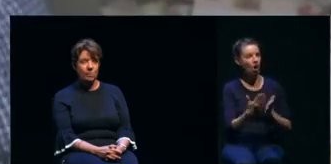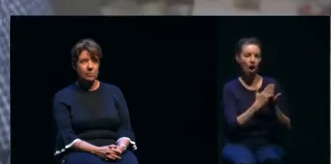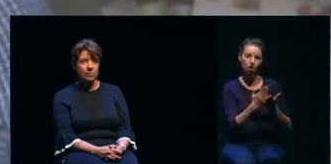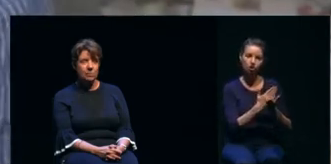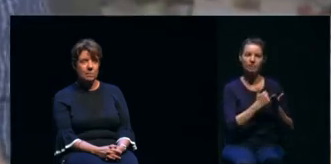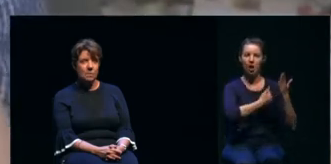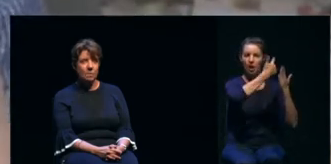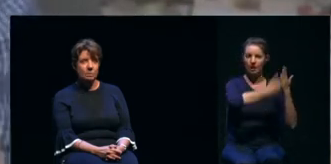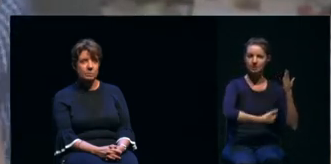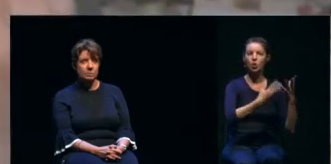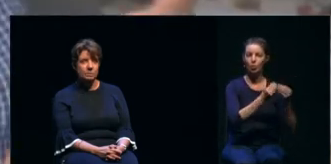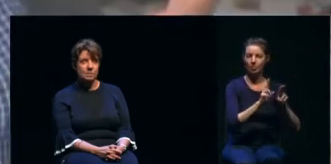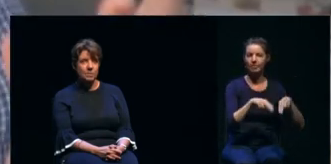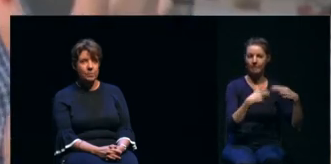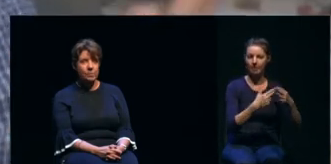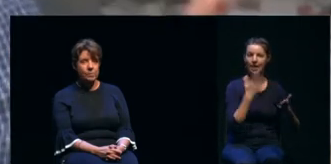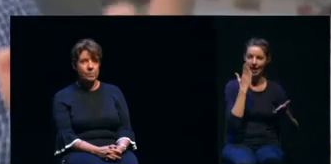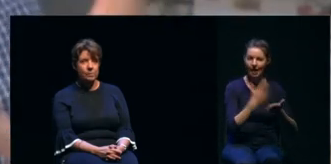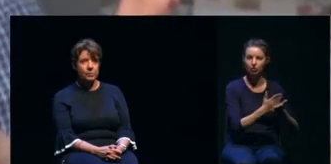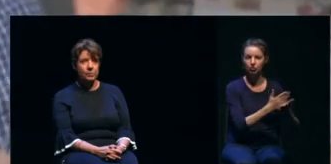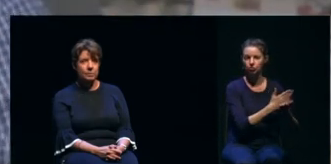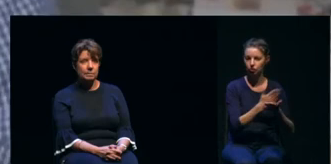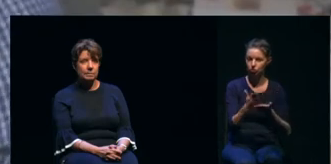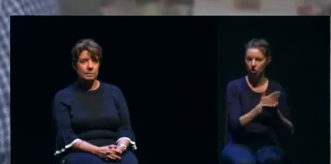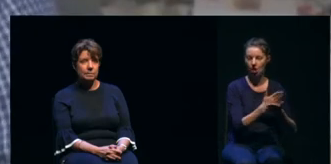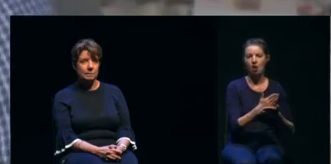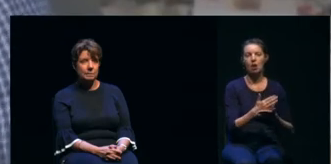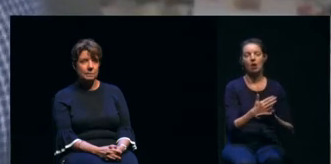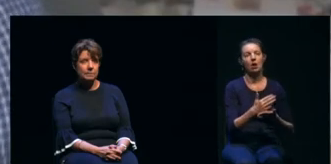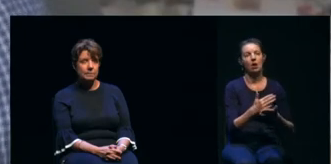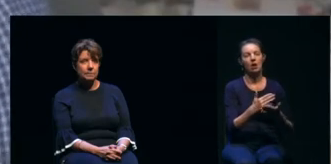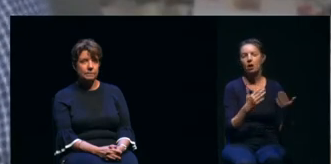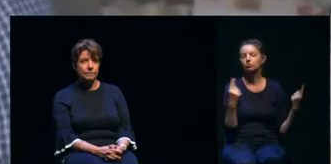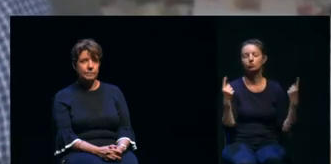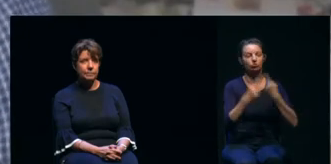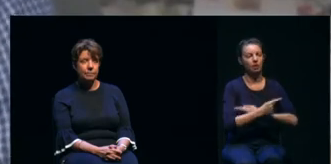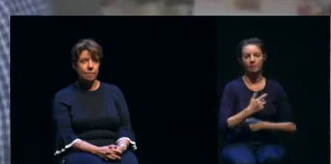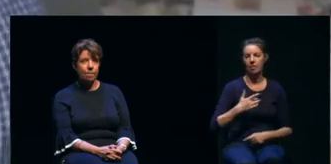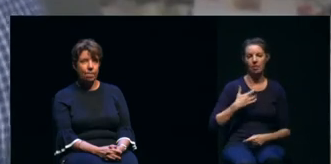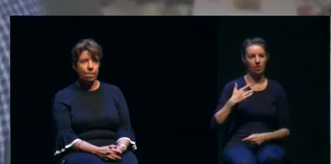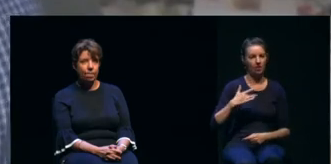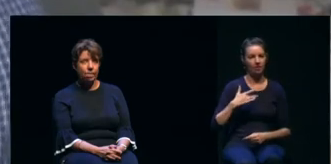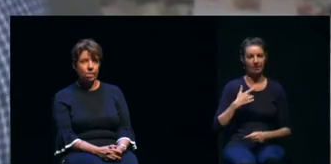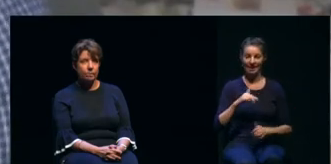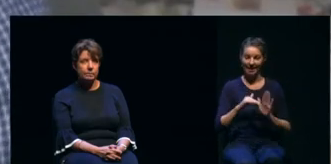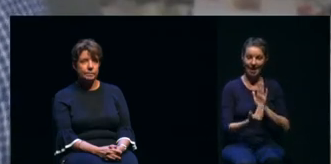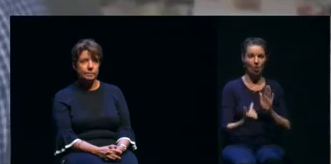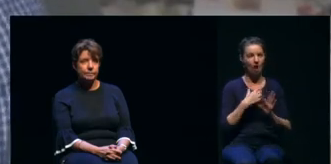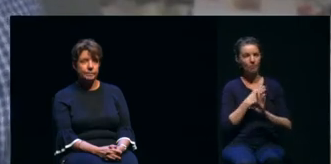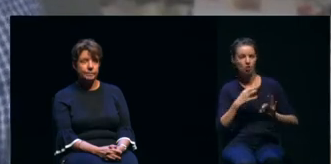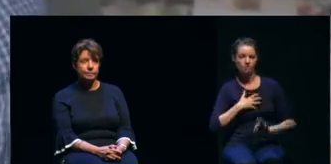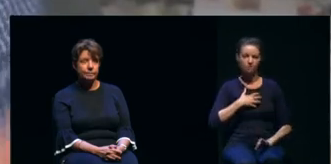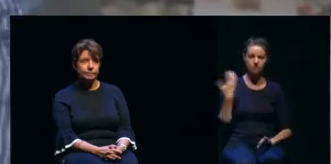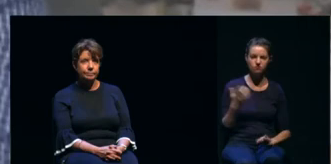with the family. And it is a genuinely revelatory experience. I am not consumed with fury and anger and